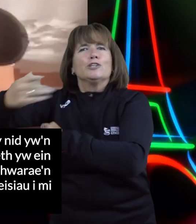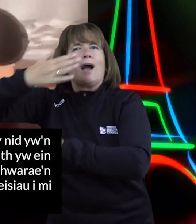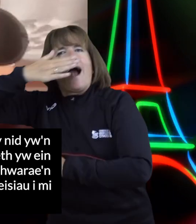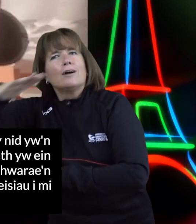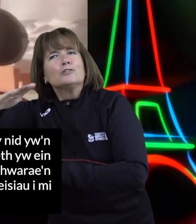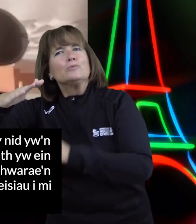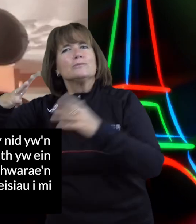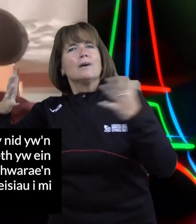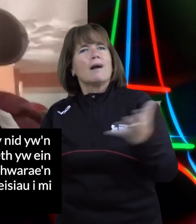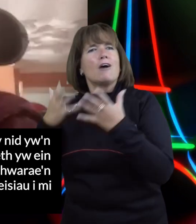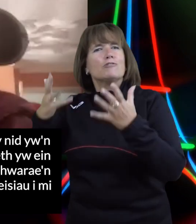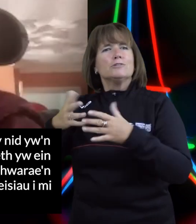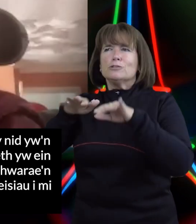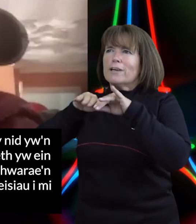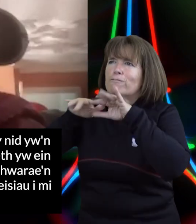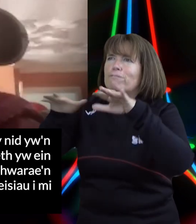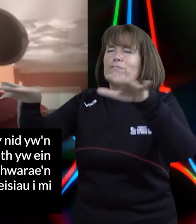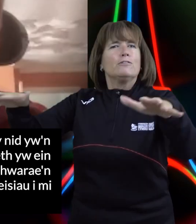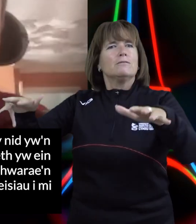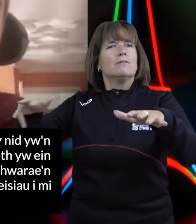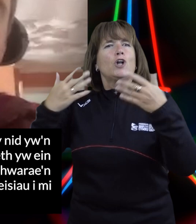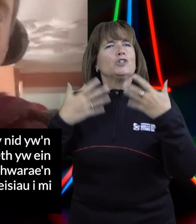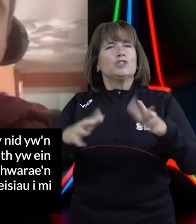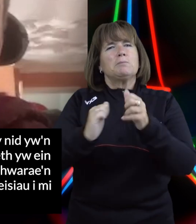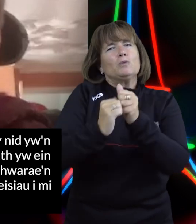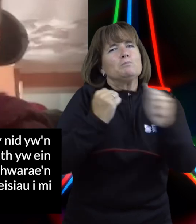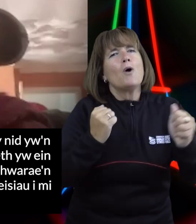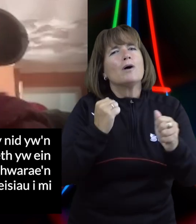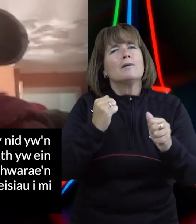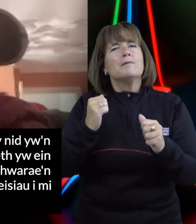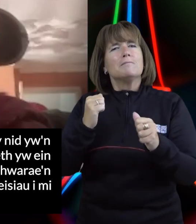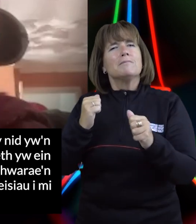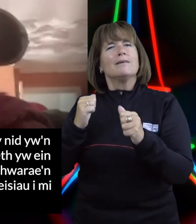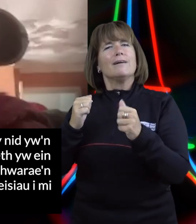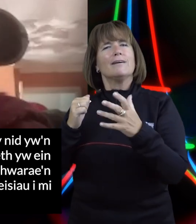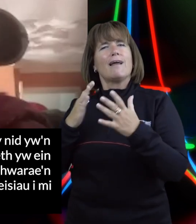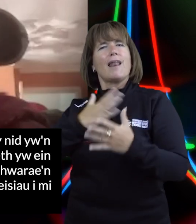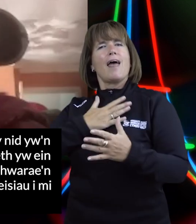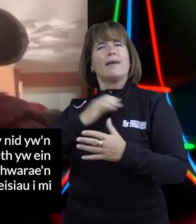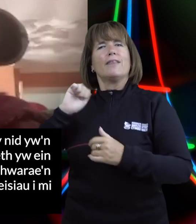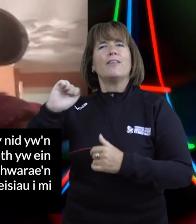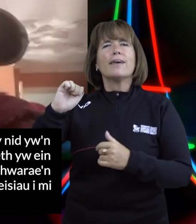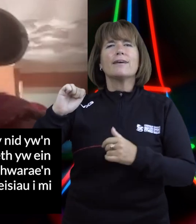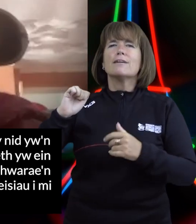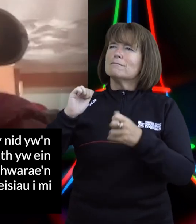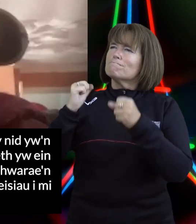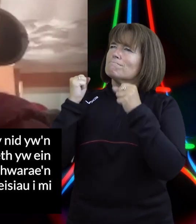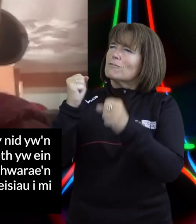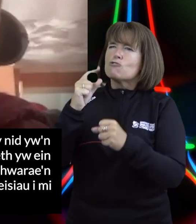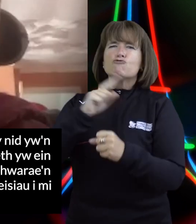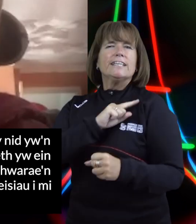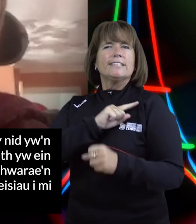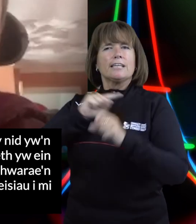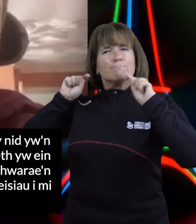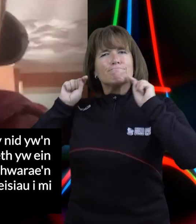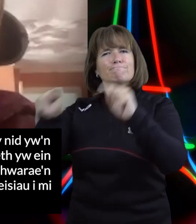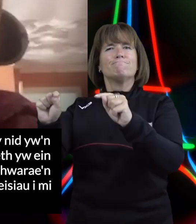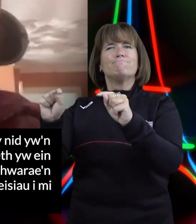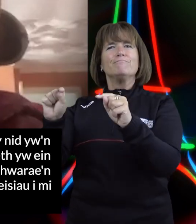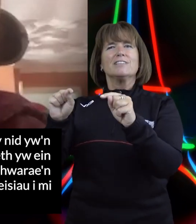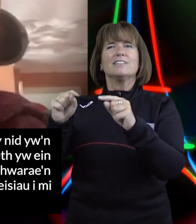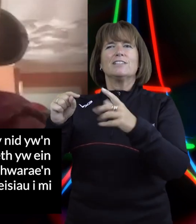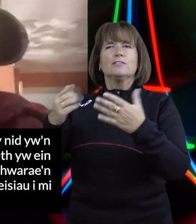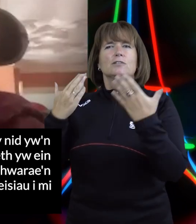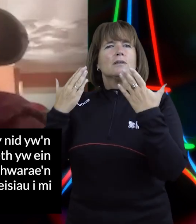social change and stuff as well. So it's not just about sport, which I quite like. And it and their sole